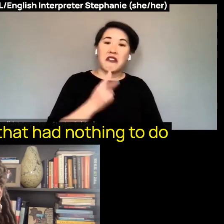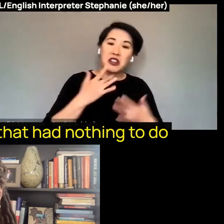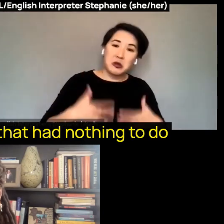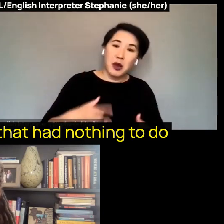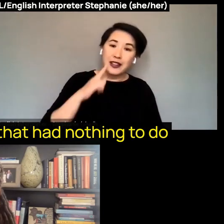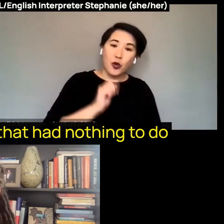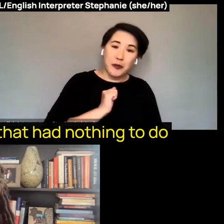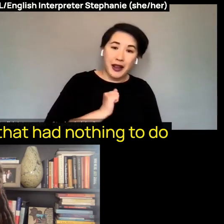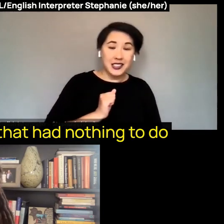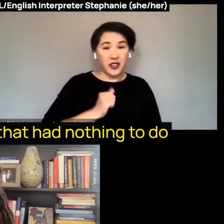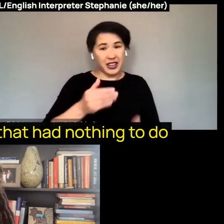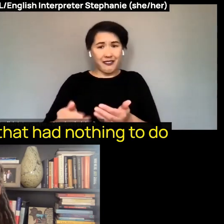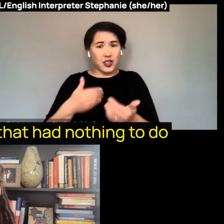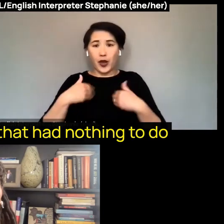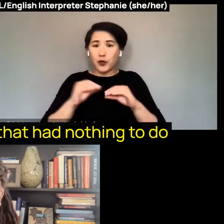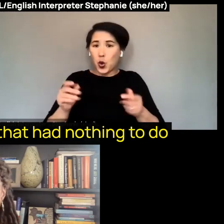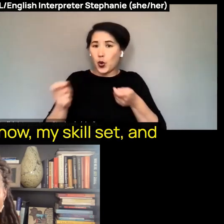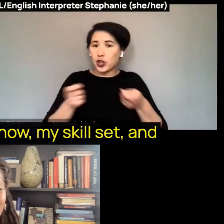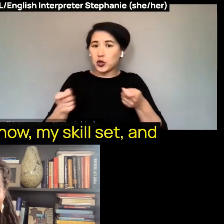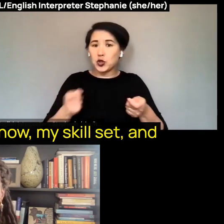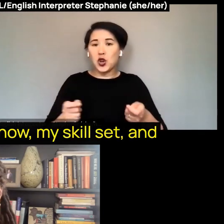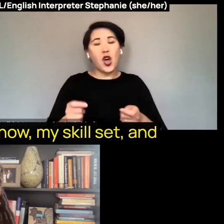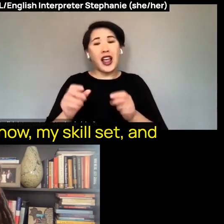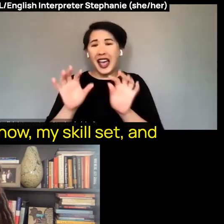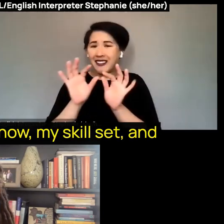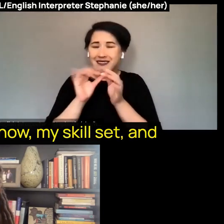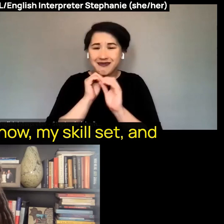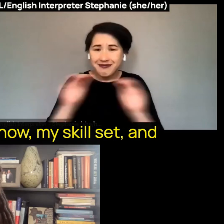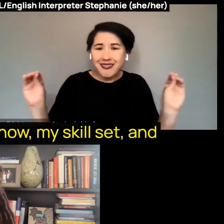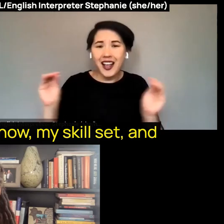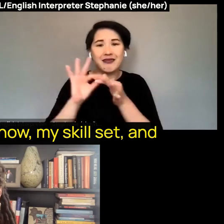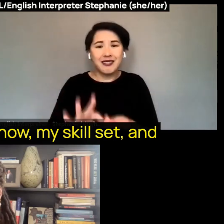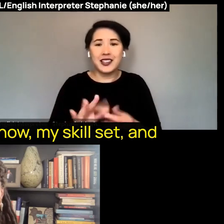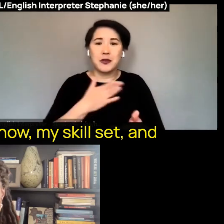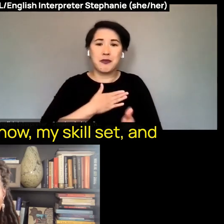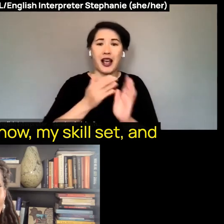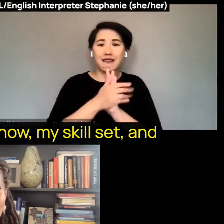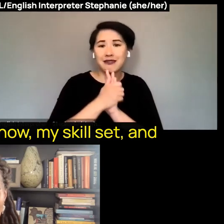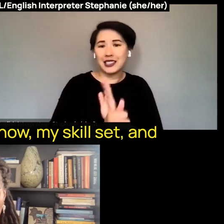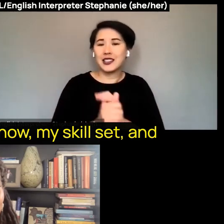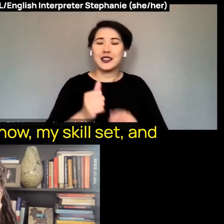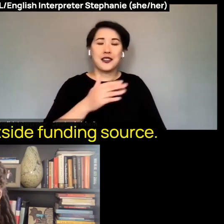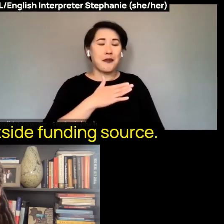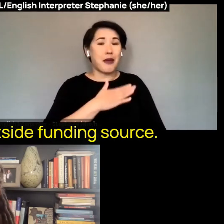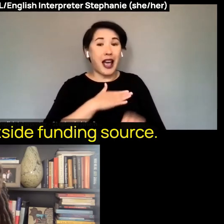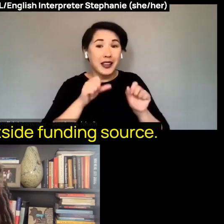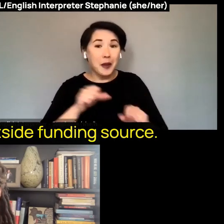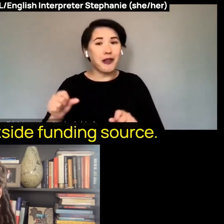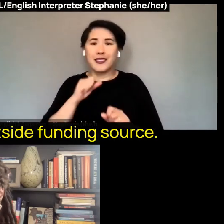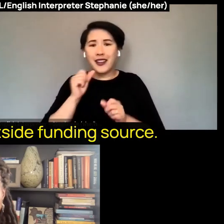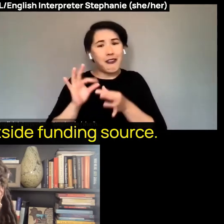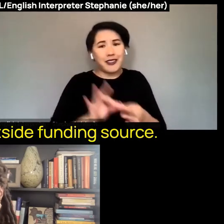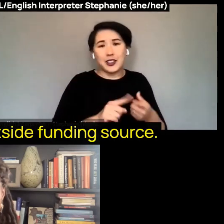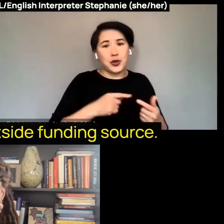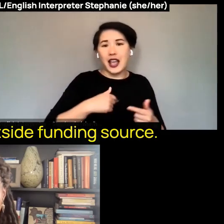control over, that had nothing to do with my talents or, you know, my skill set and everything to do